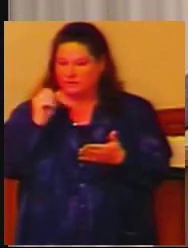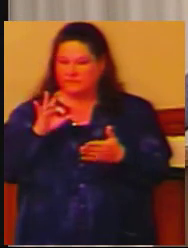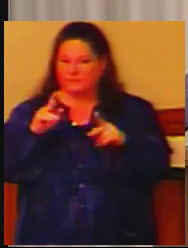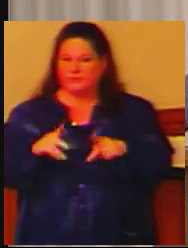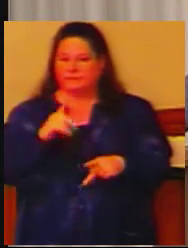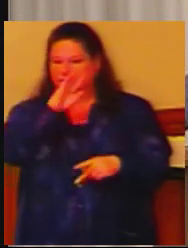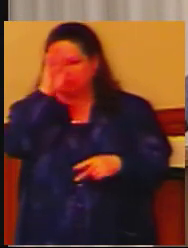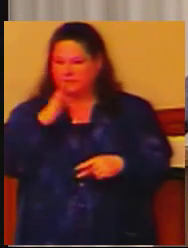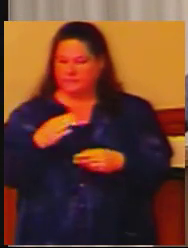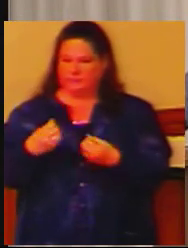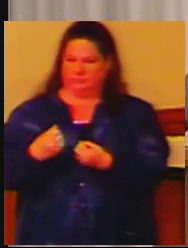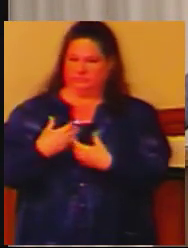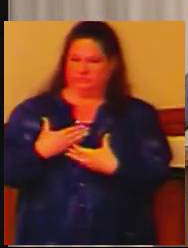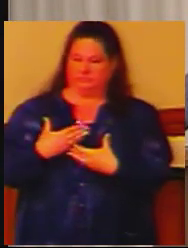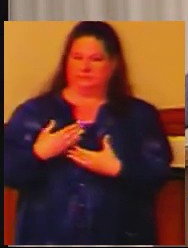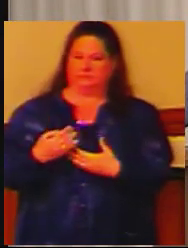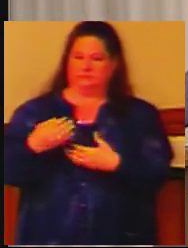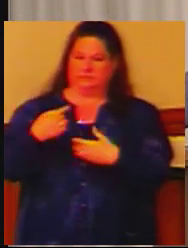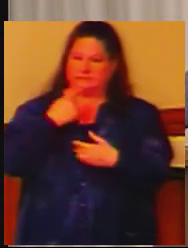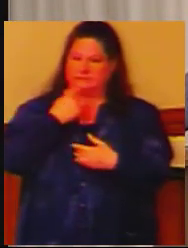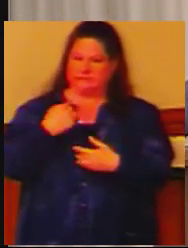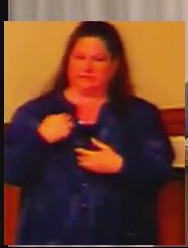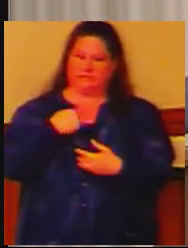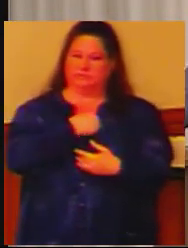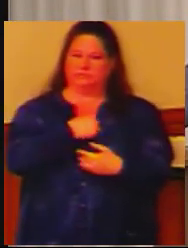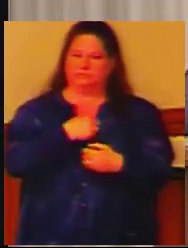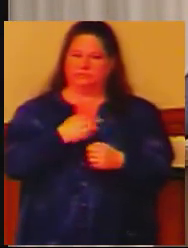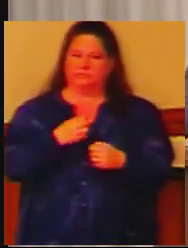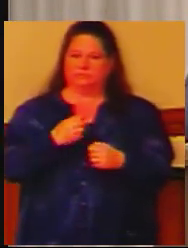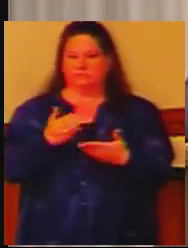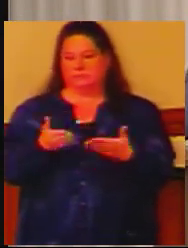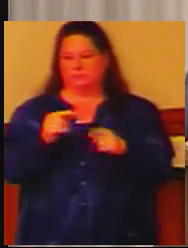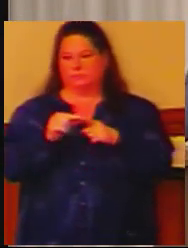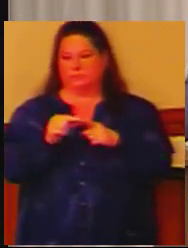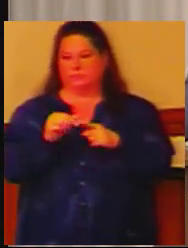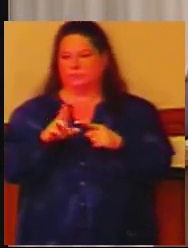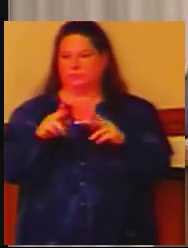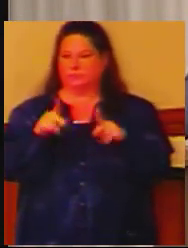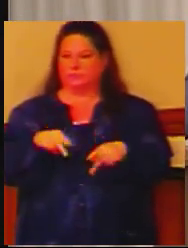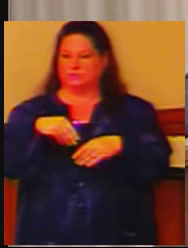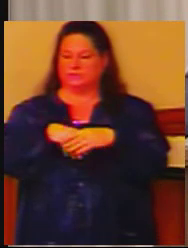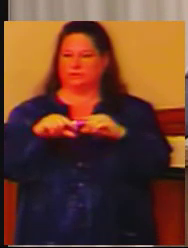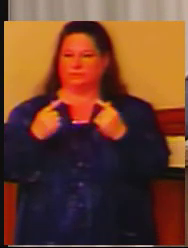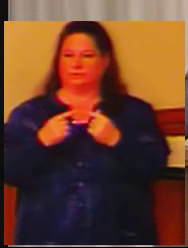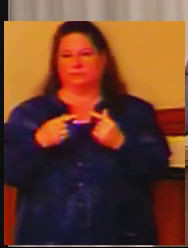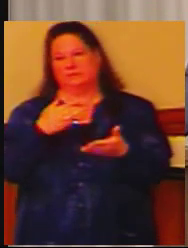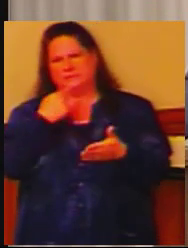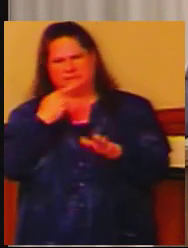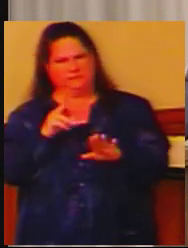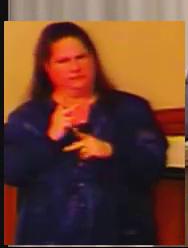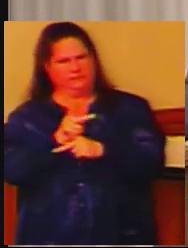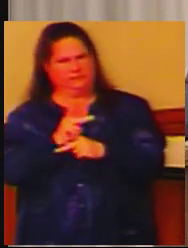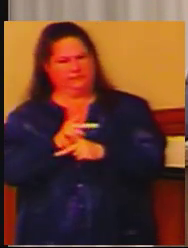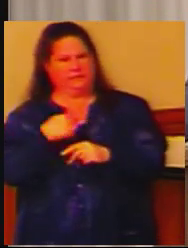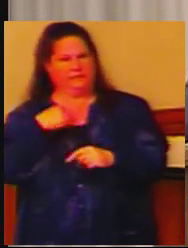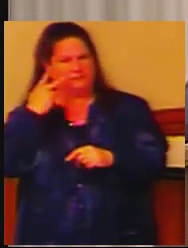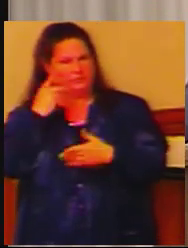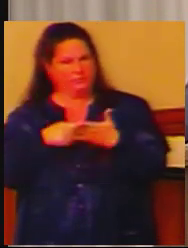whether it be the word or somebody in the group. Hey, you better want to watch out about this. Or I've seen what you did, or in your own